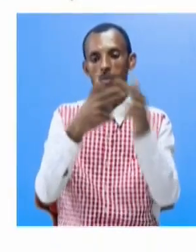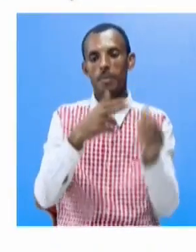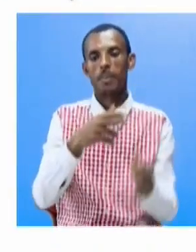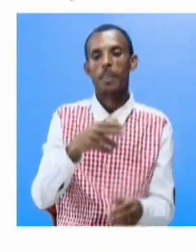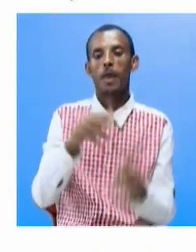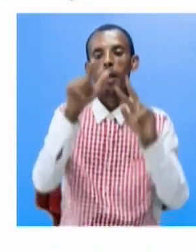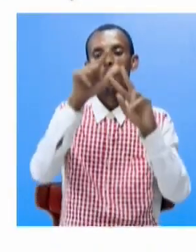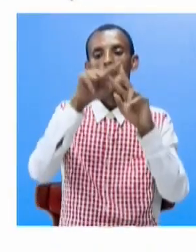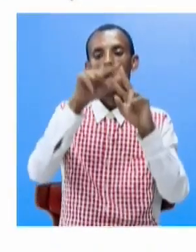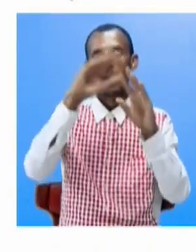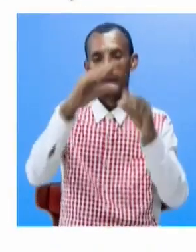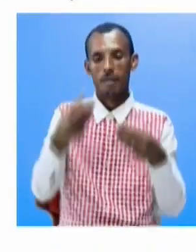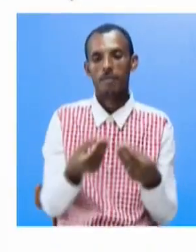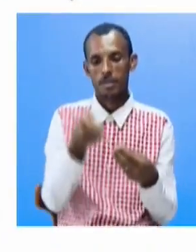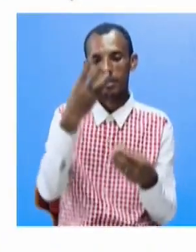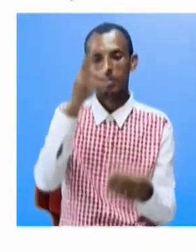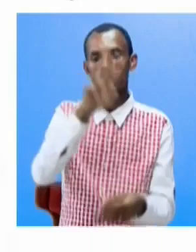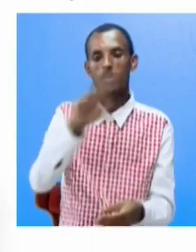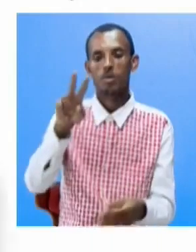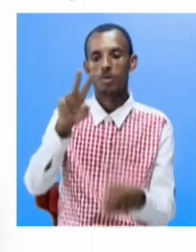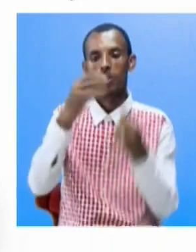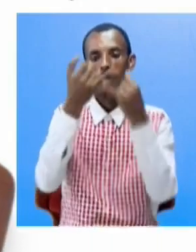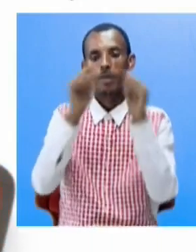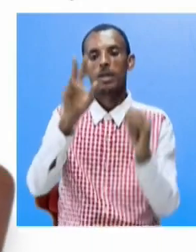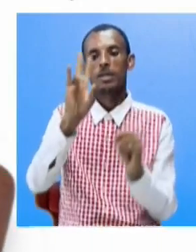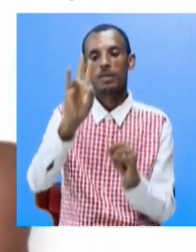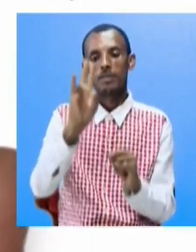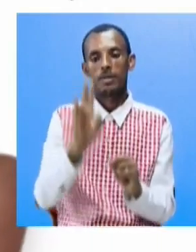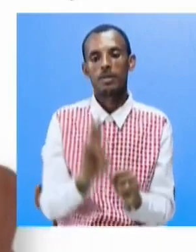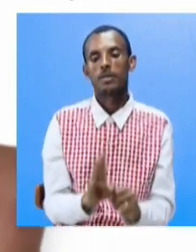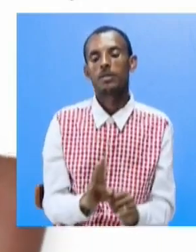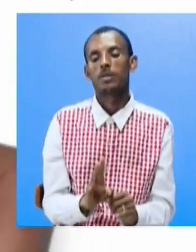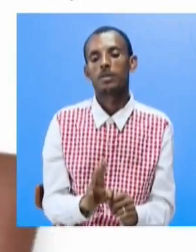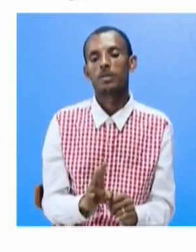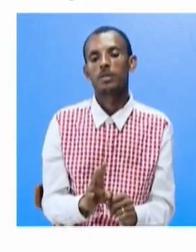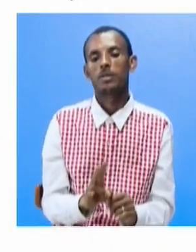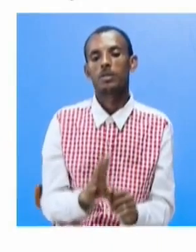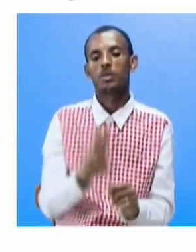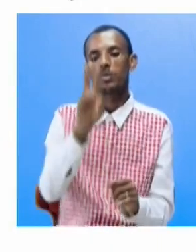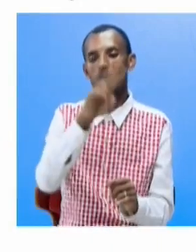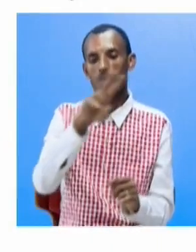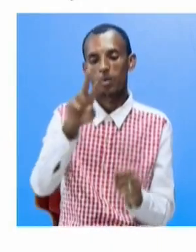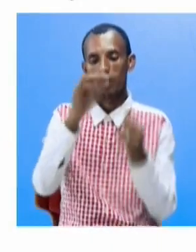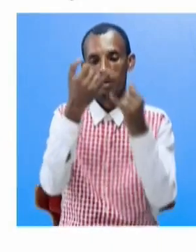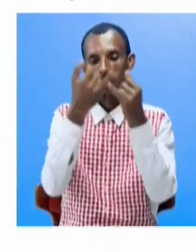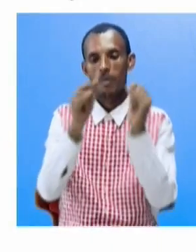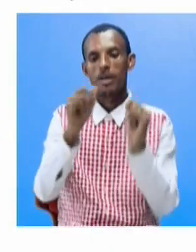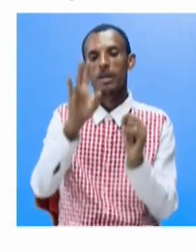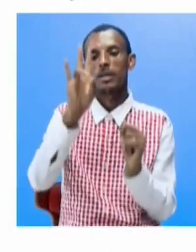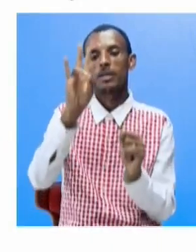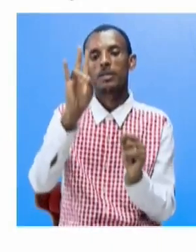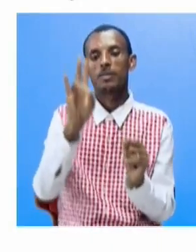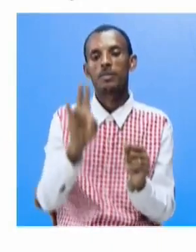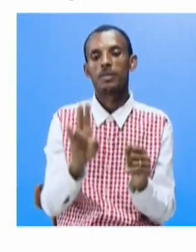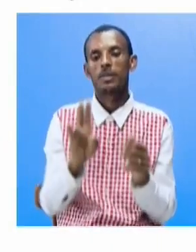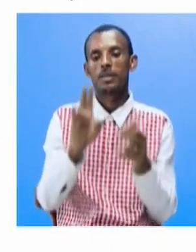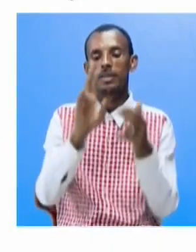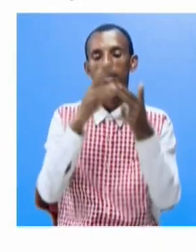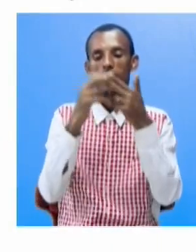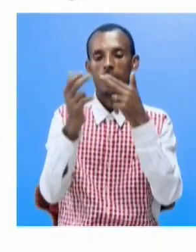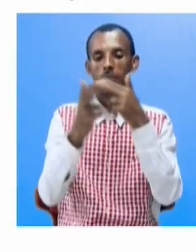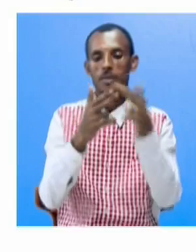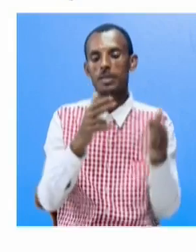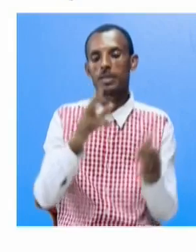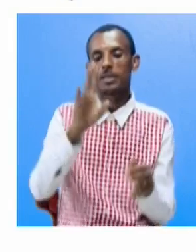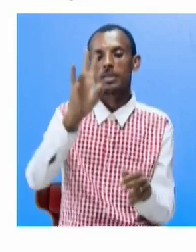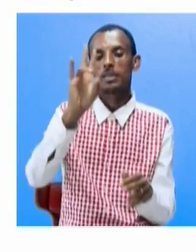pi is given to be here 22/7. So here this is 22/7 times the radius